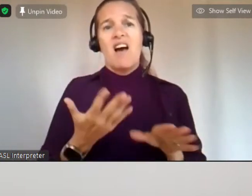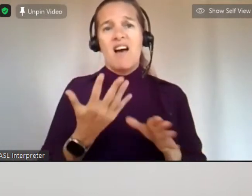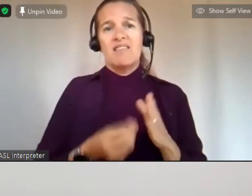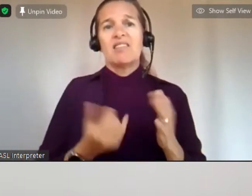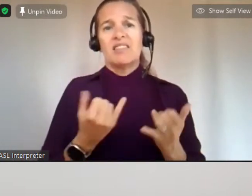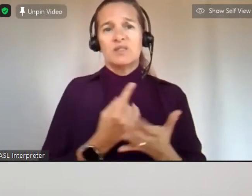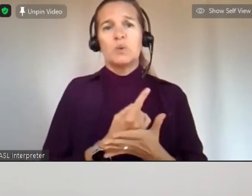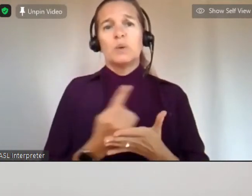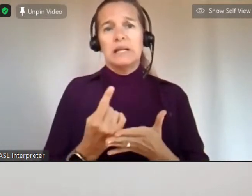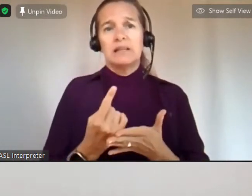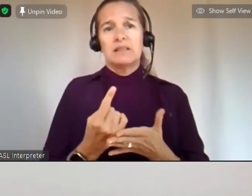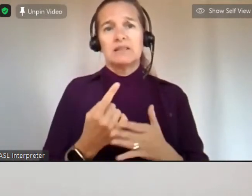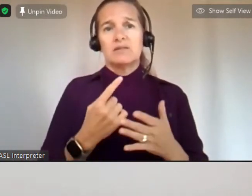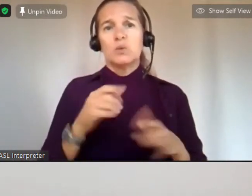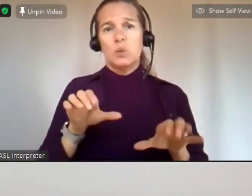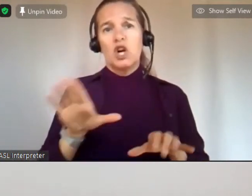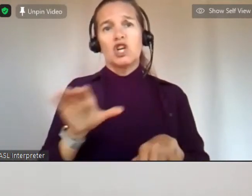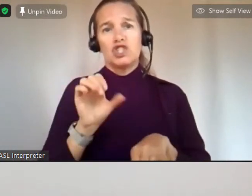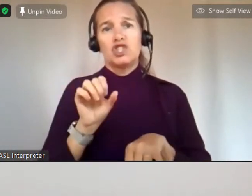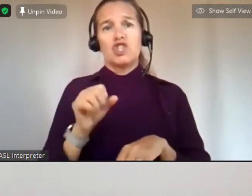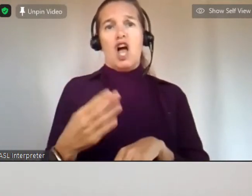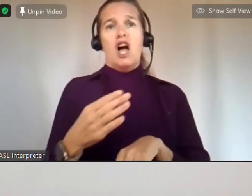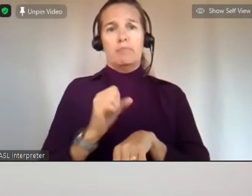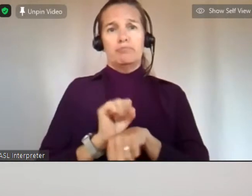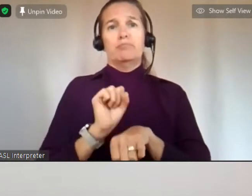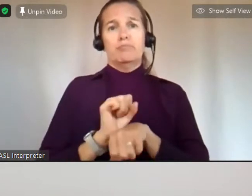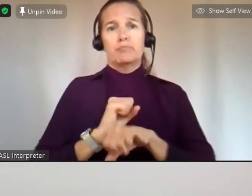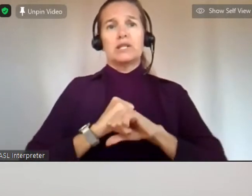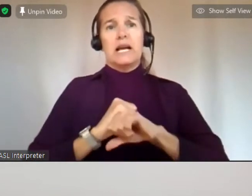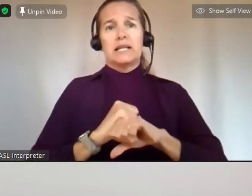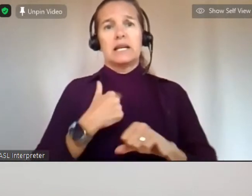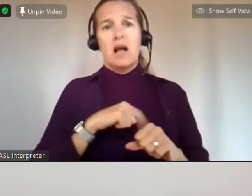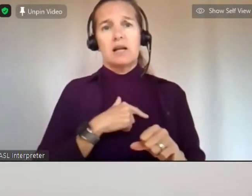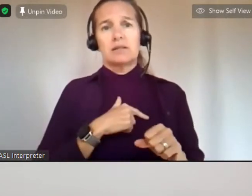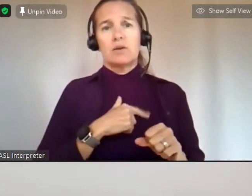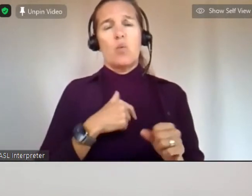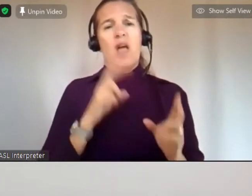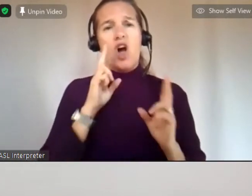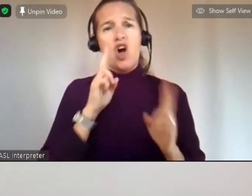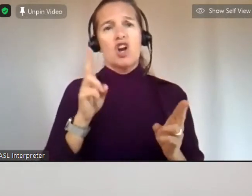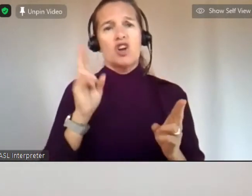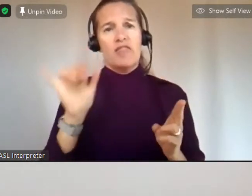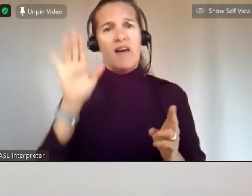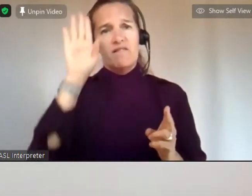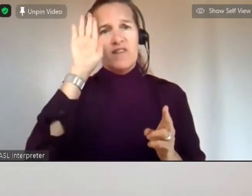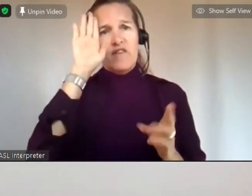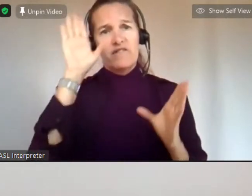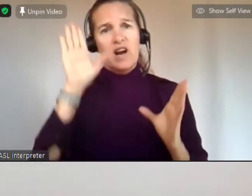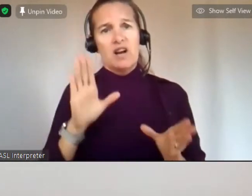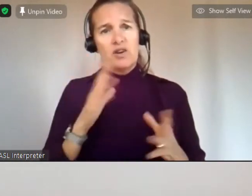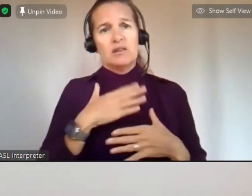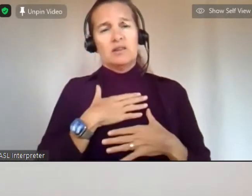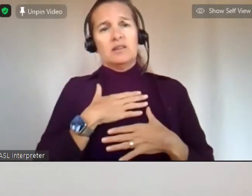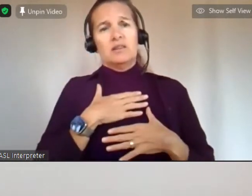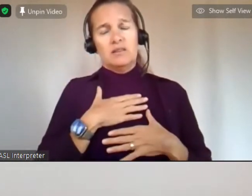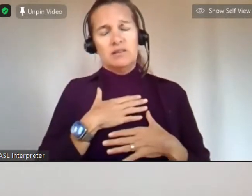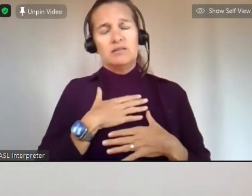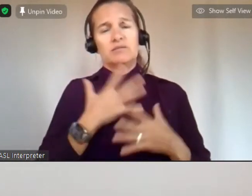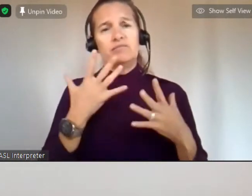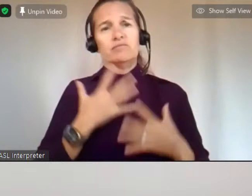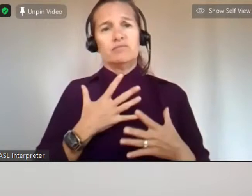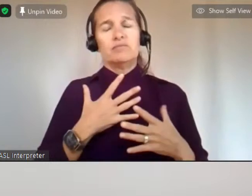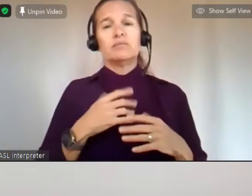us, and we honor her and mourn for her. But we should also prepare for ourselves, and